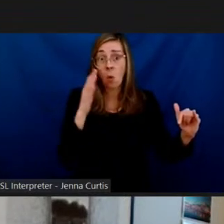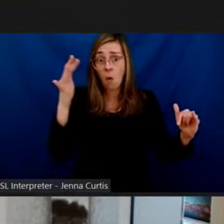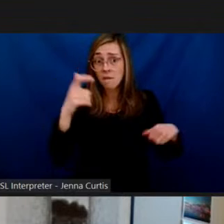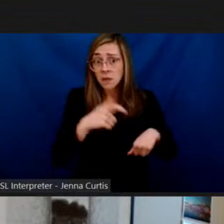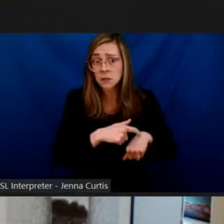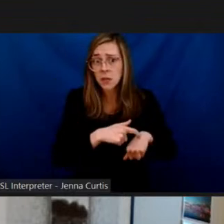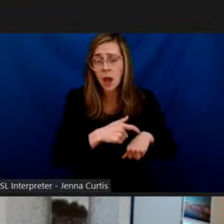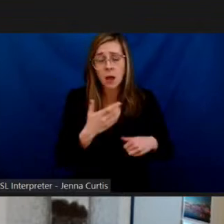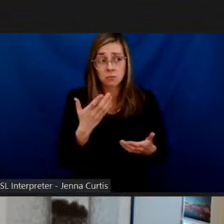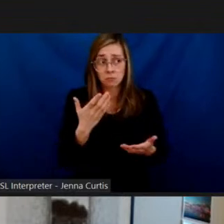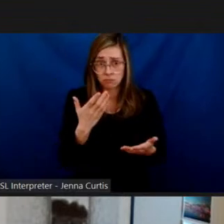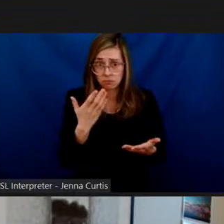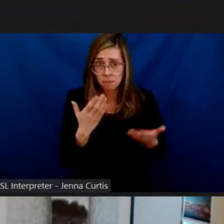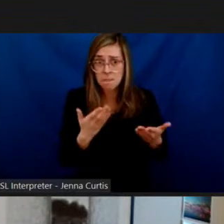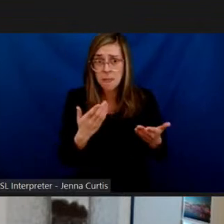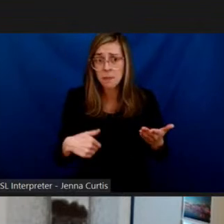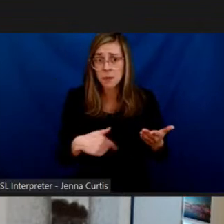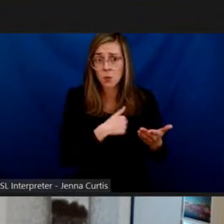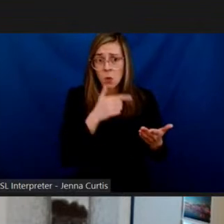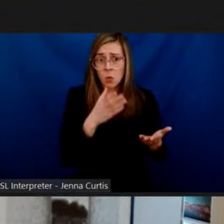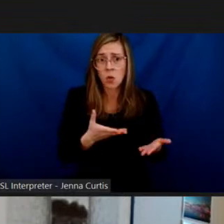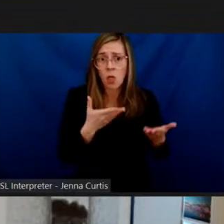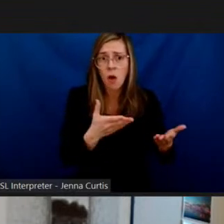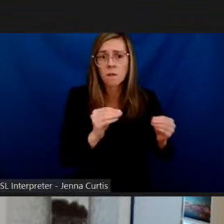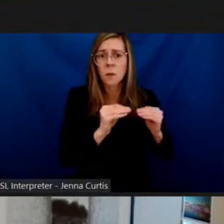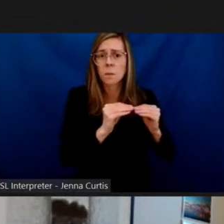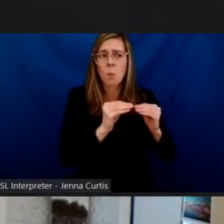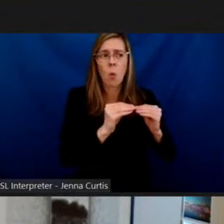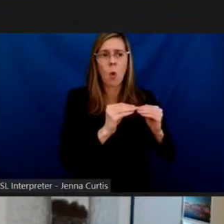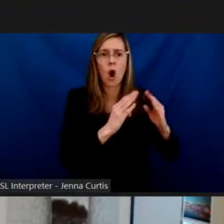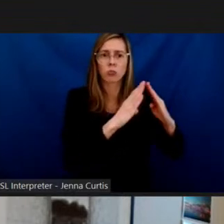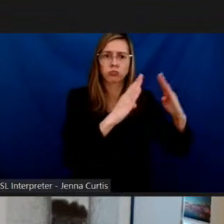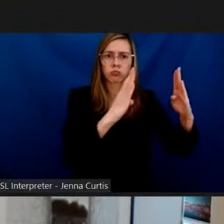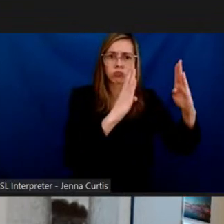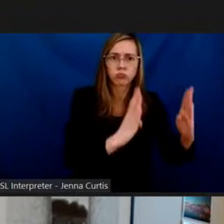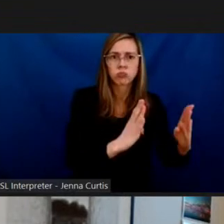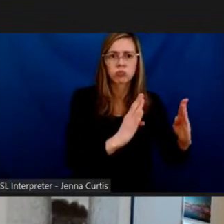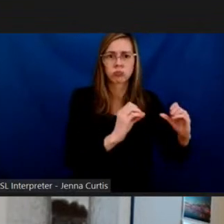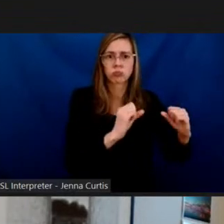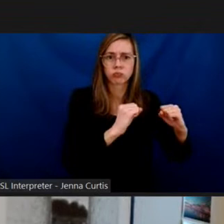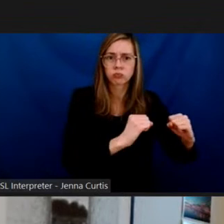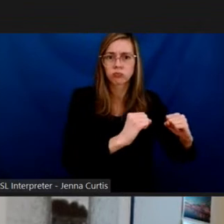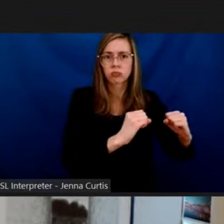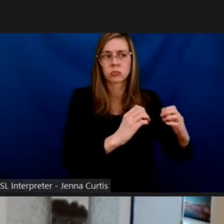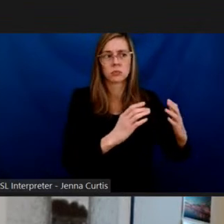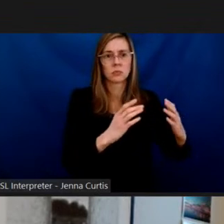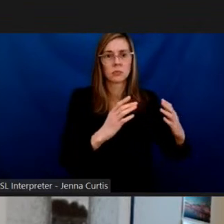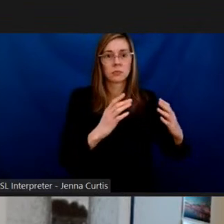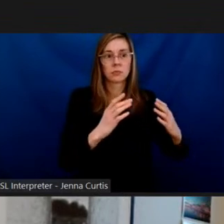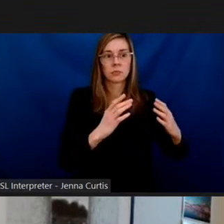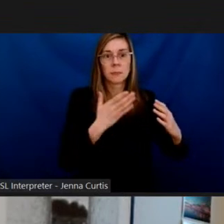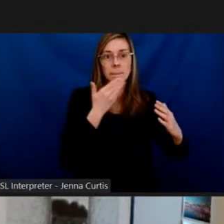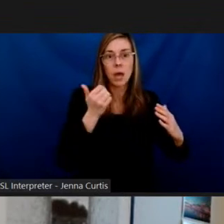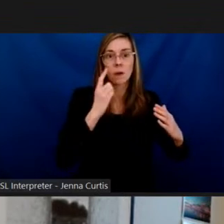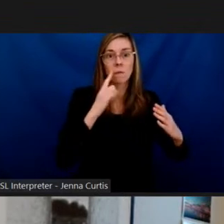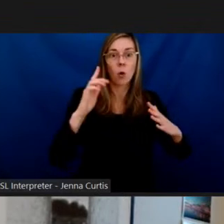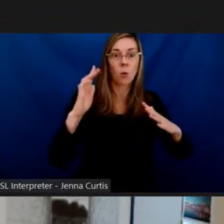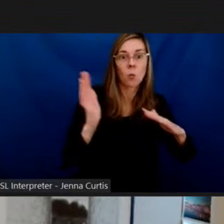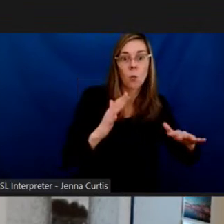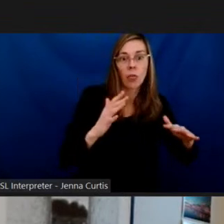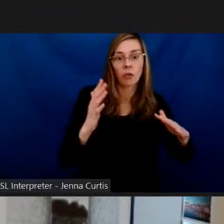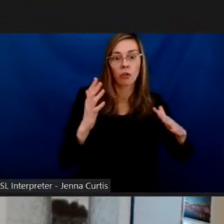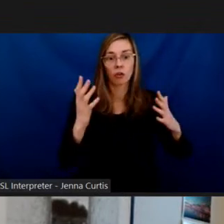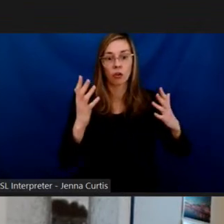weather and extreme weather protection, security, privacy, and comfort than tents alone might offer? For example,